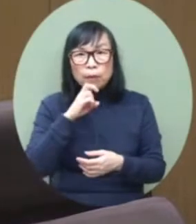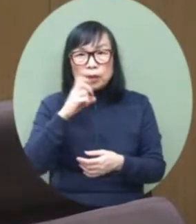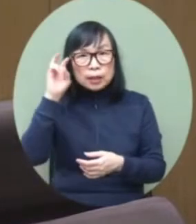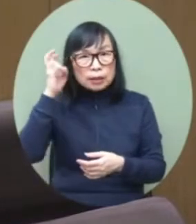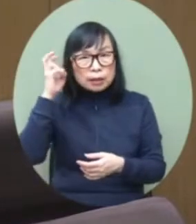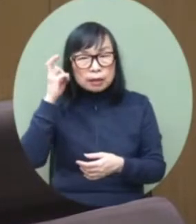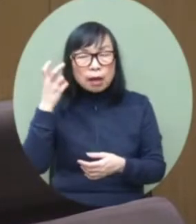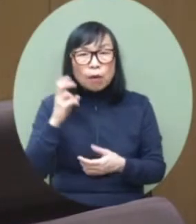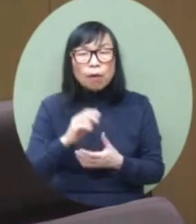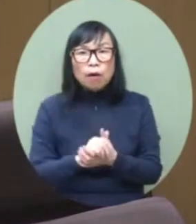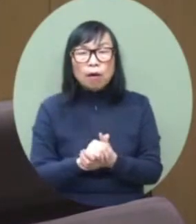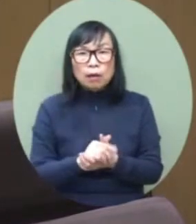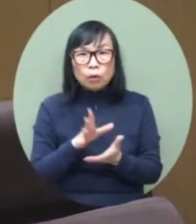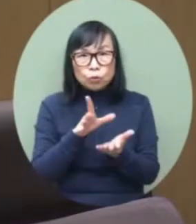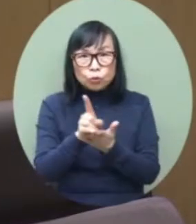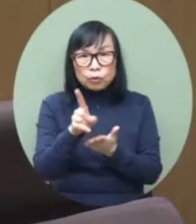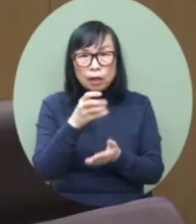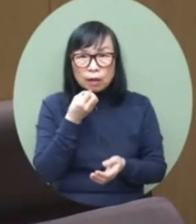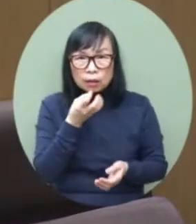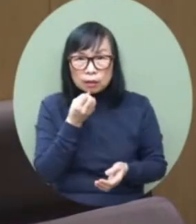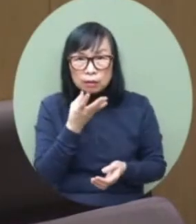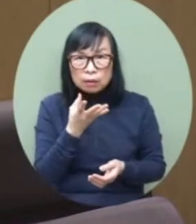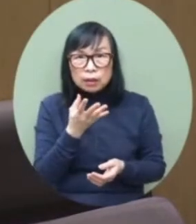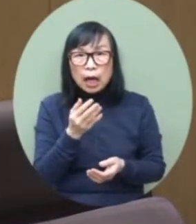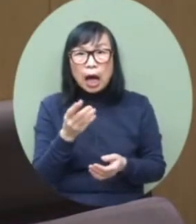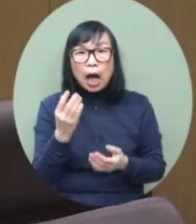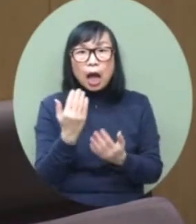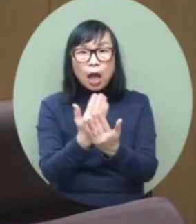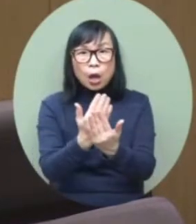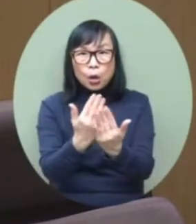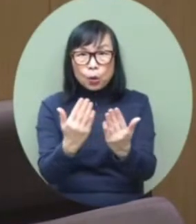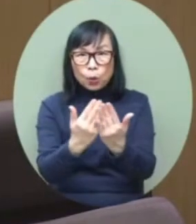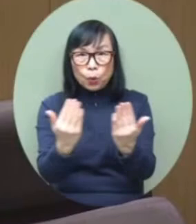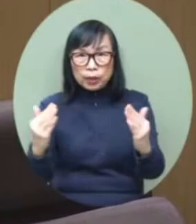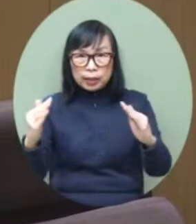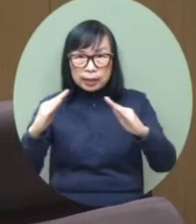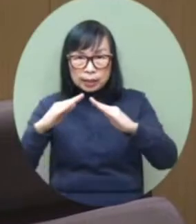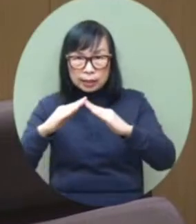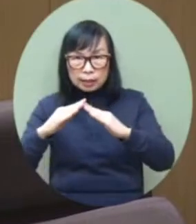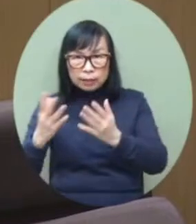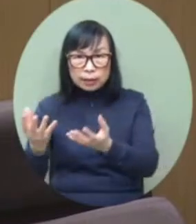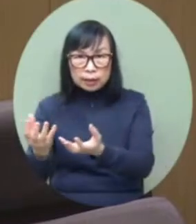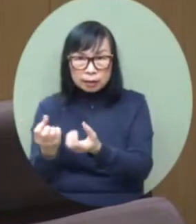done? Have you looked into that? Some experts suggest that